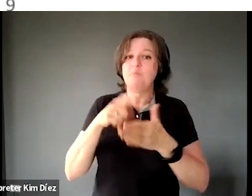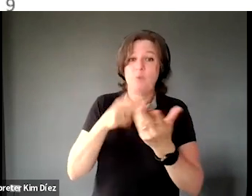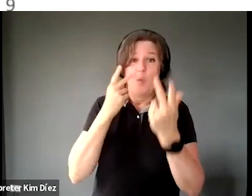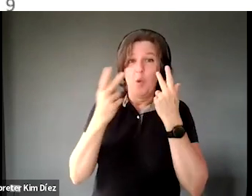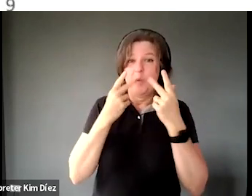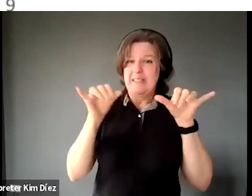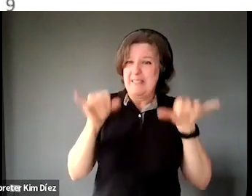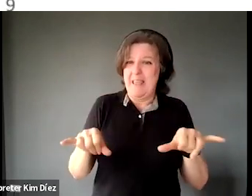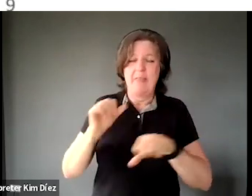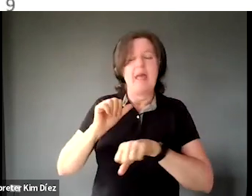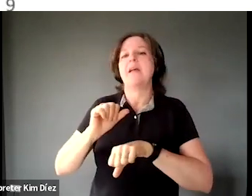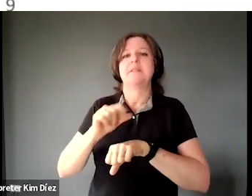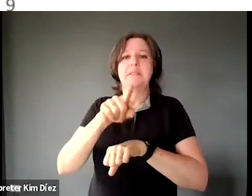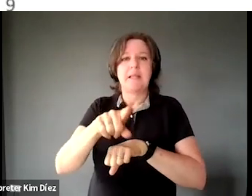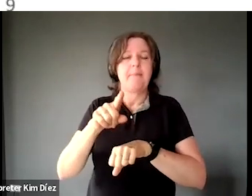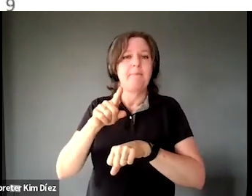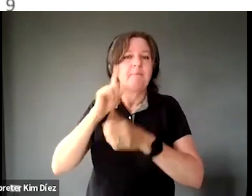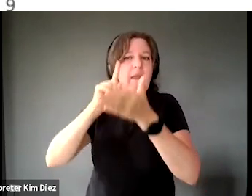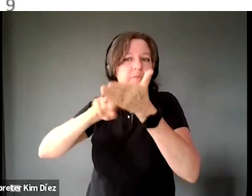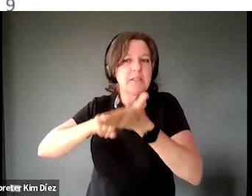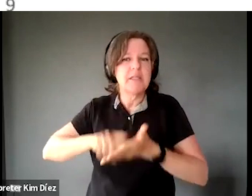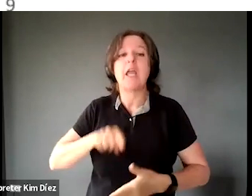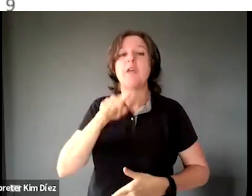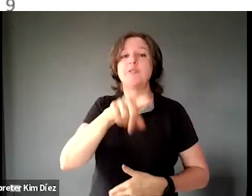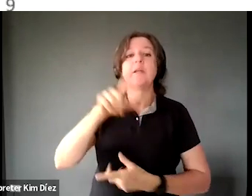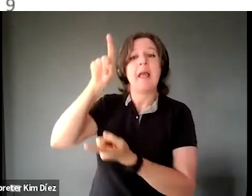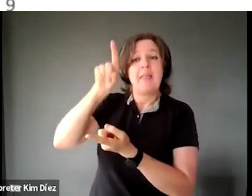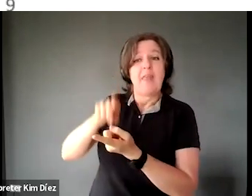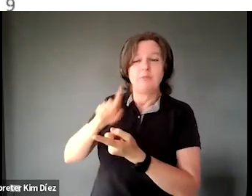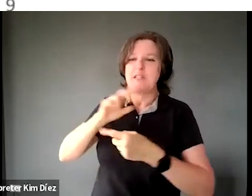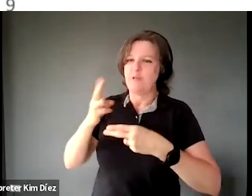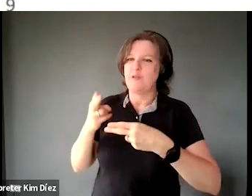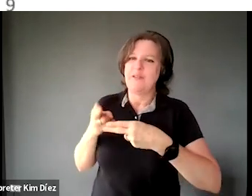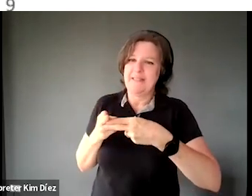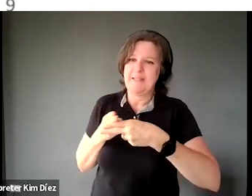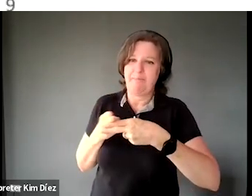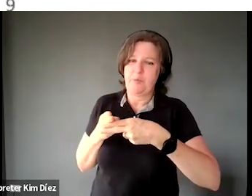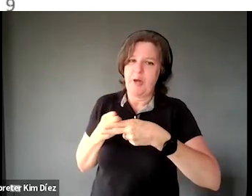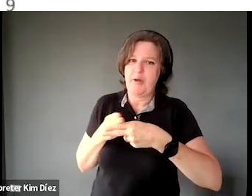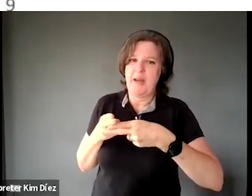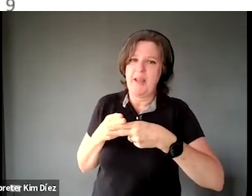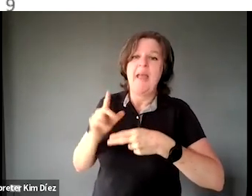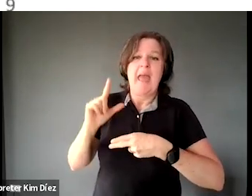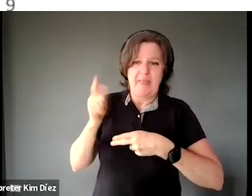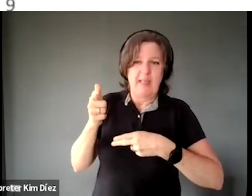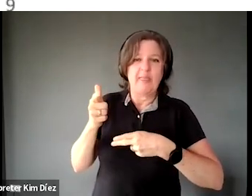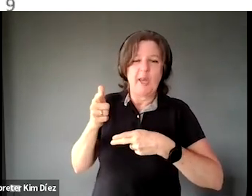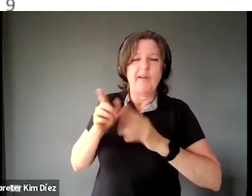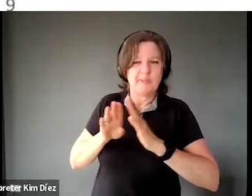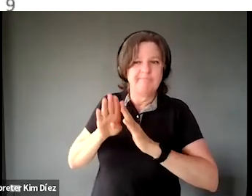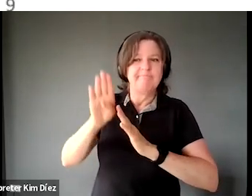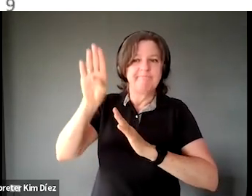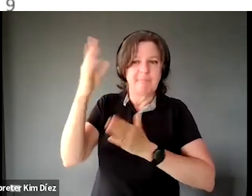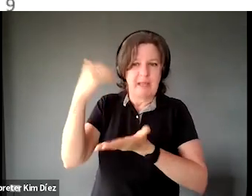What we saw in the same study is that this reduction is temporary and